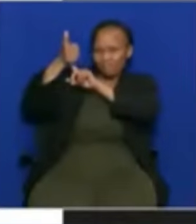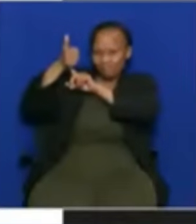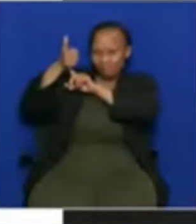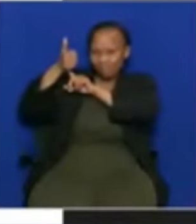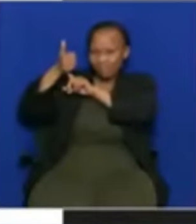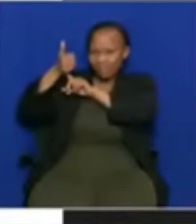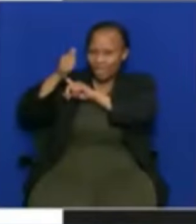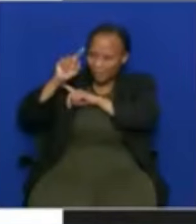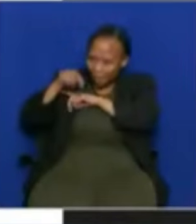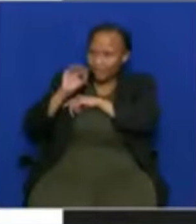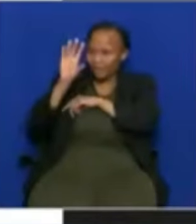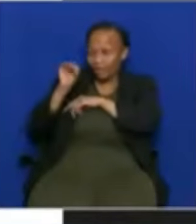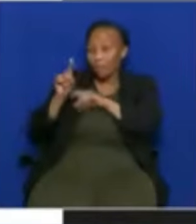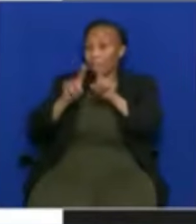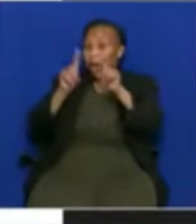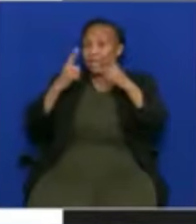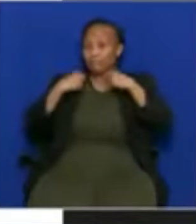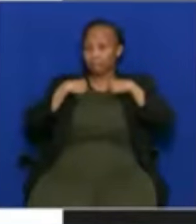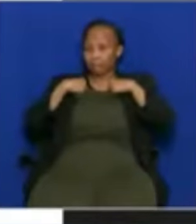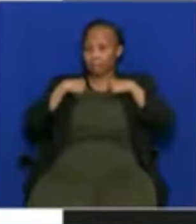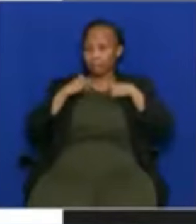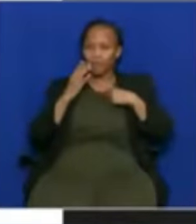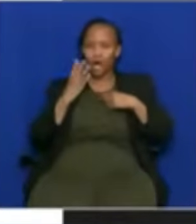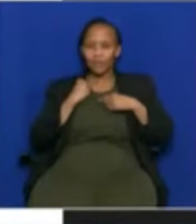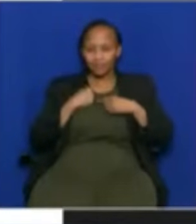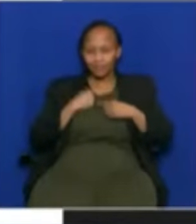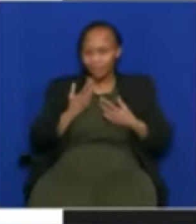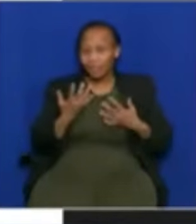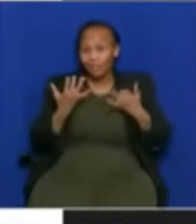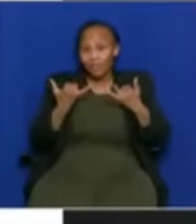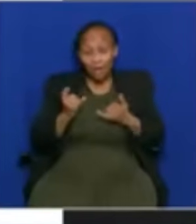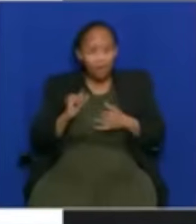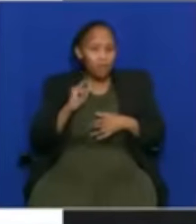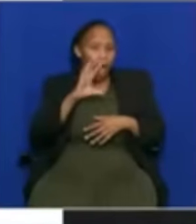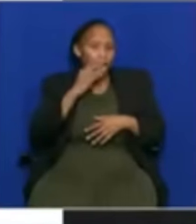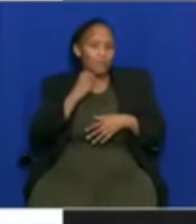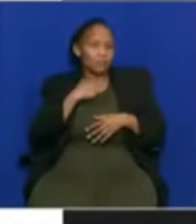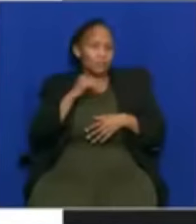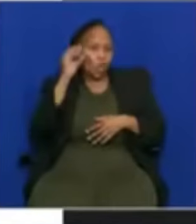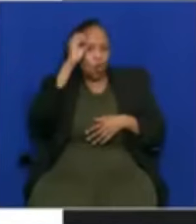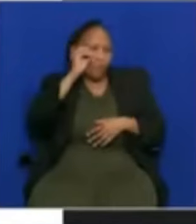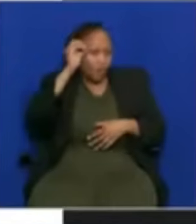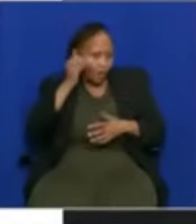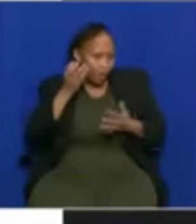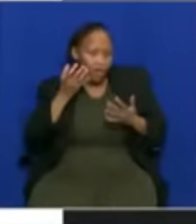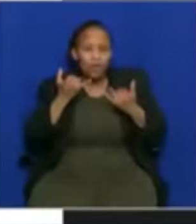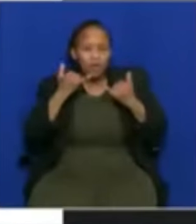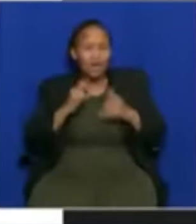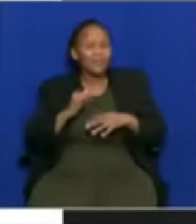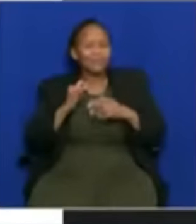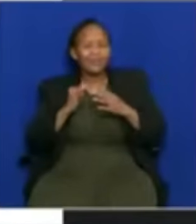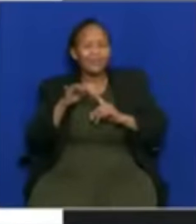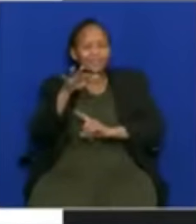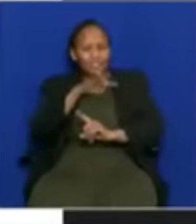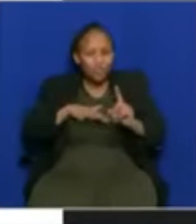expect an opinion on it, which puts me in a very awkward situation. So what I'm saying is, the question should be relevant